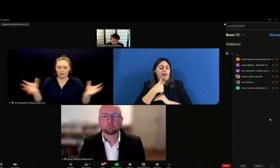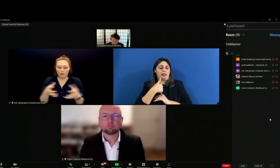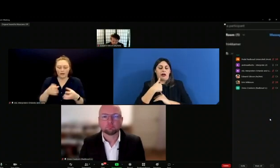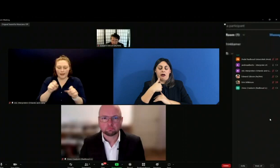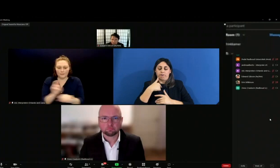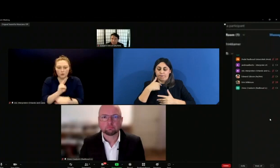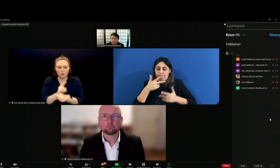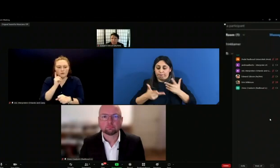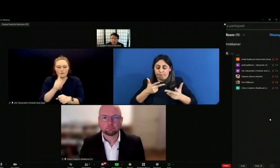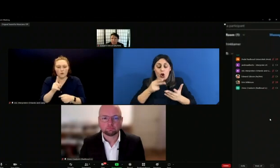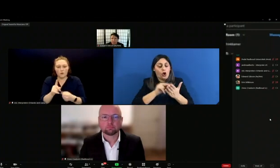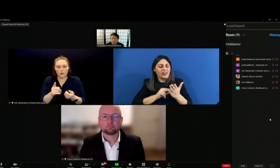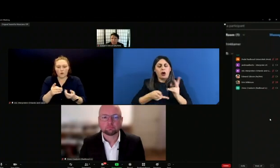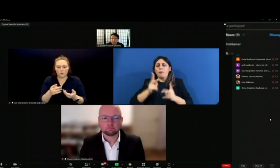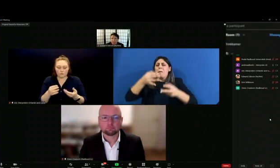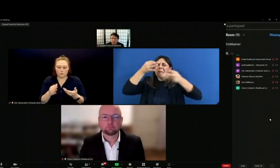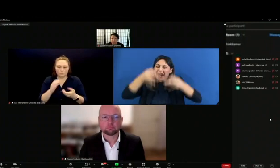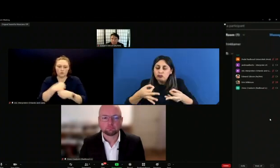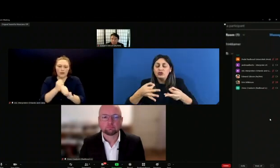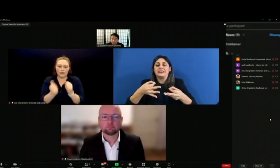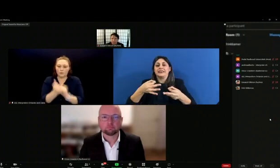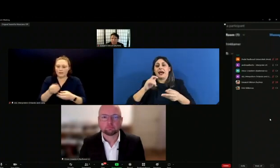most expressive encoding.